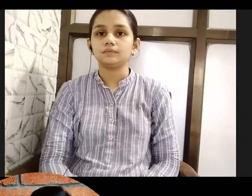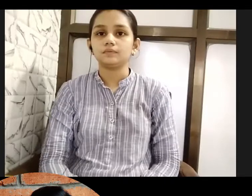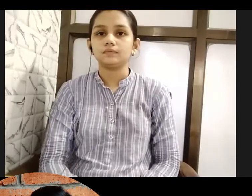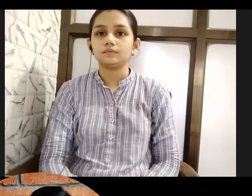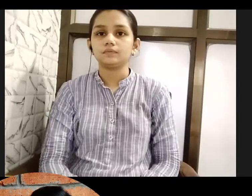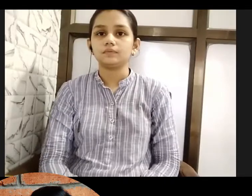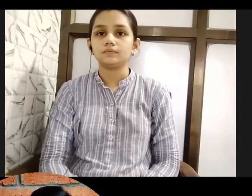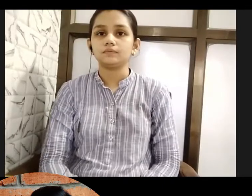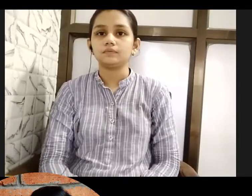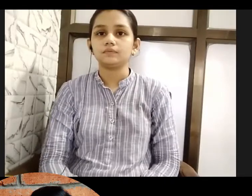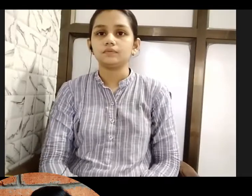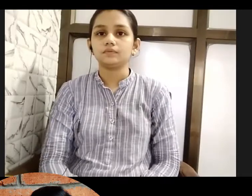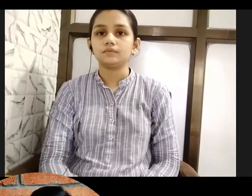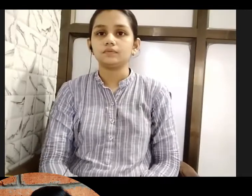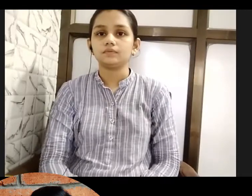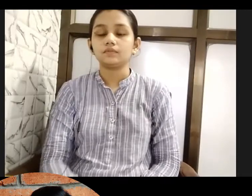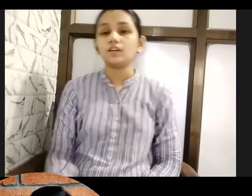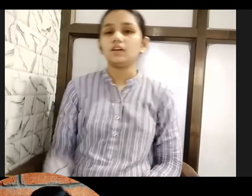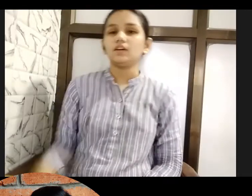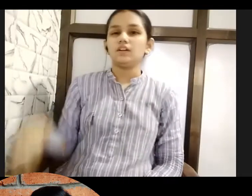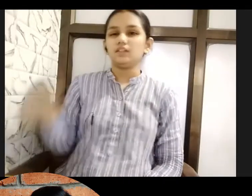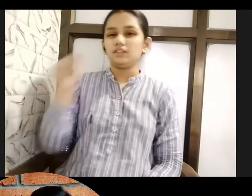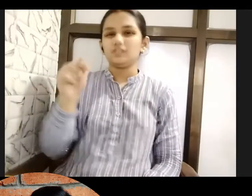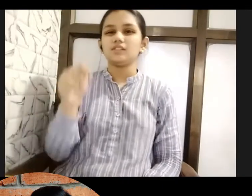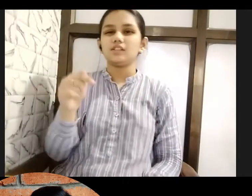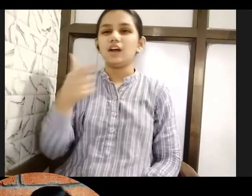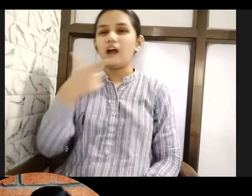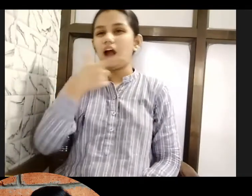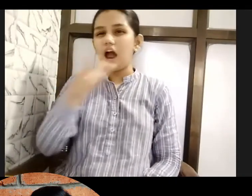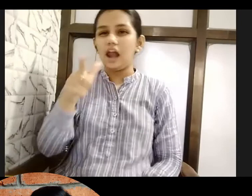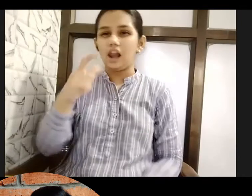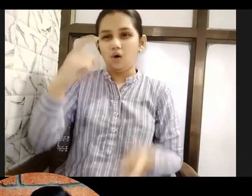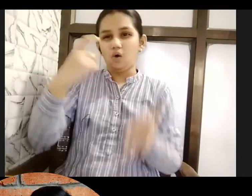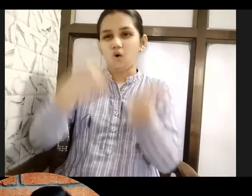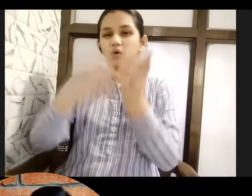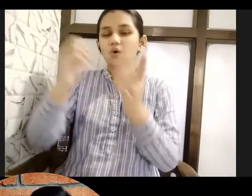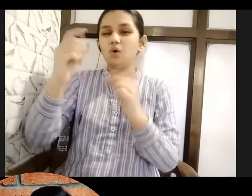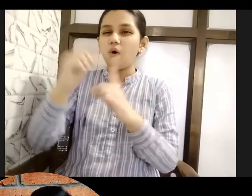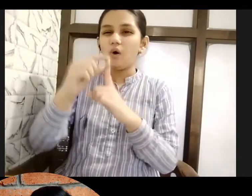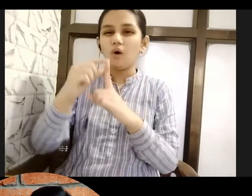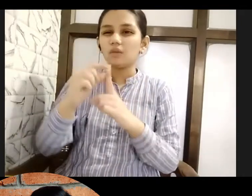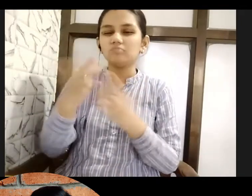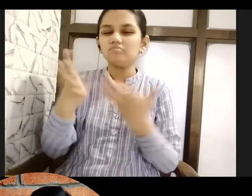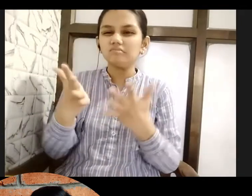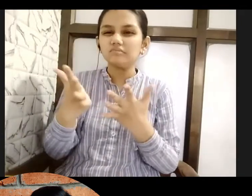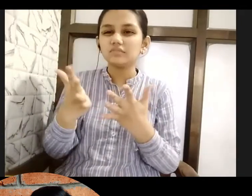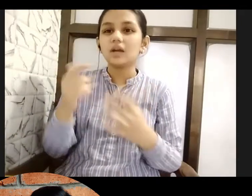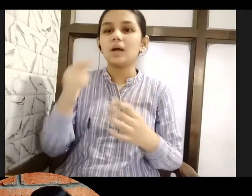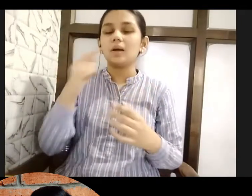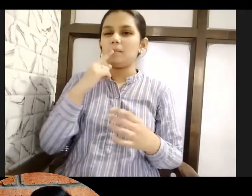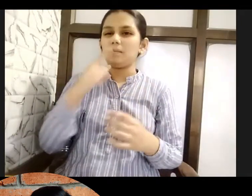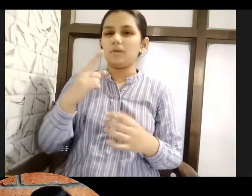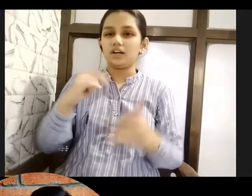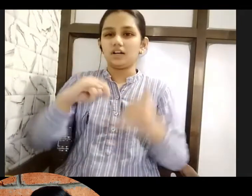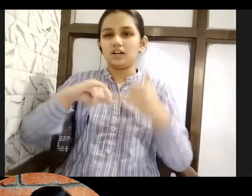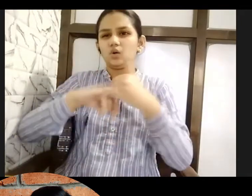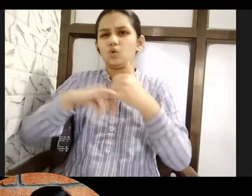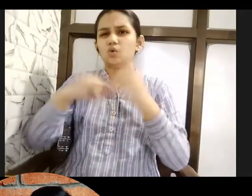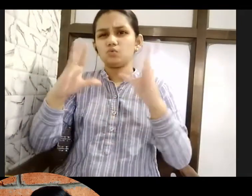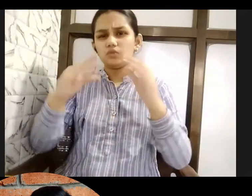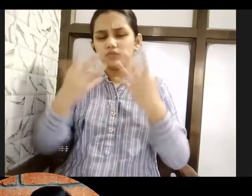Please understand, it's not allowing me to crop it, but there is a software thing. Don't worry, I will show it to you one more